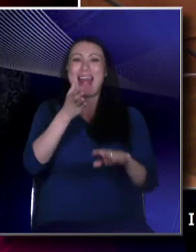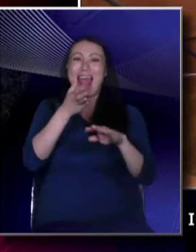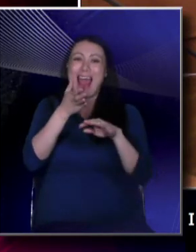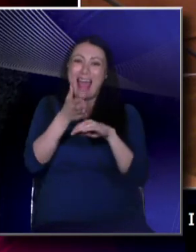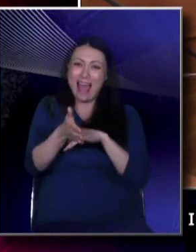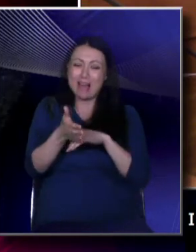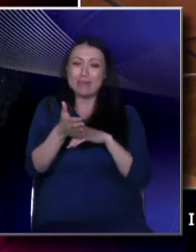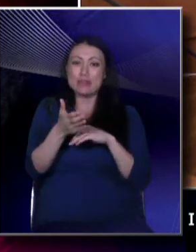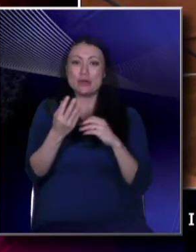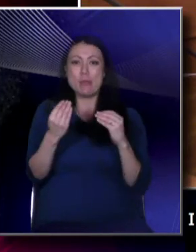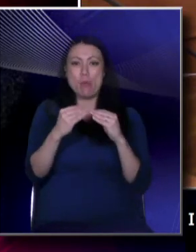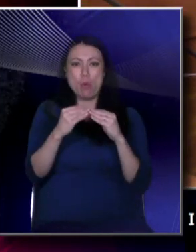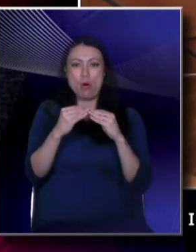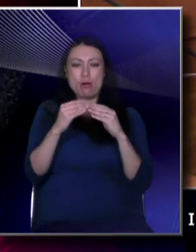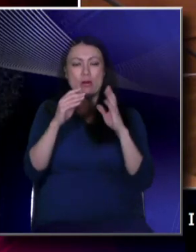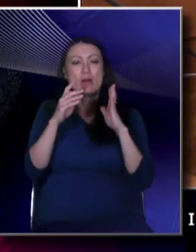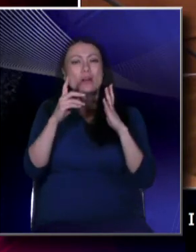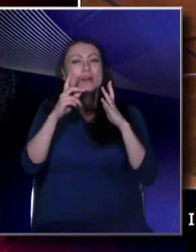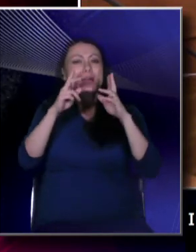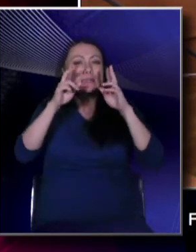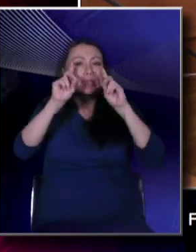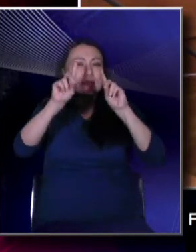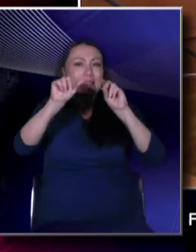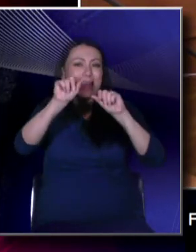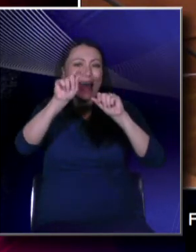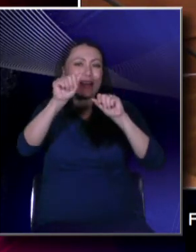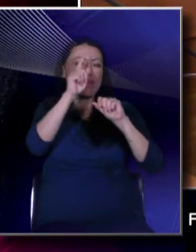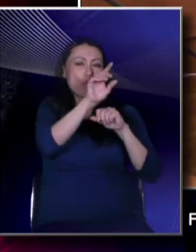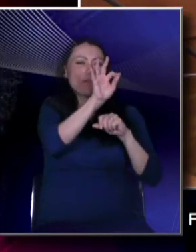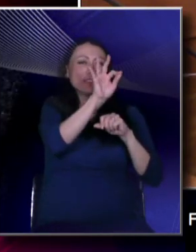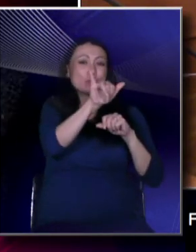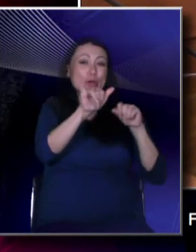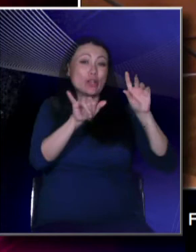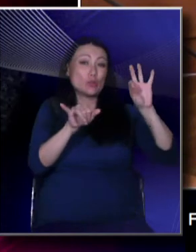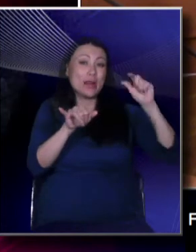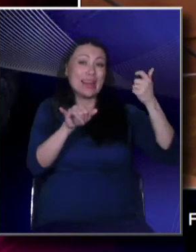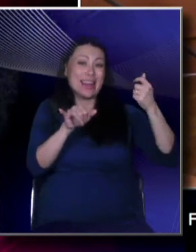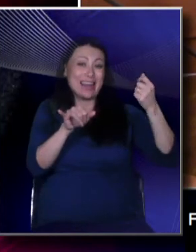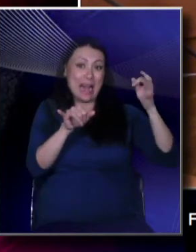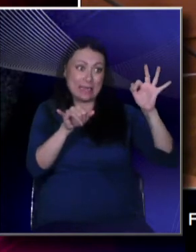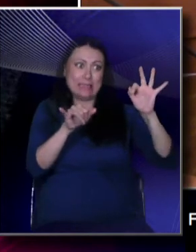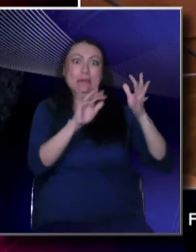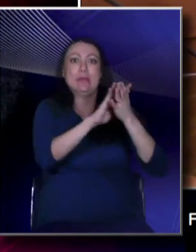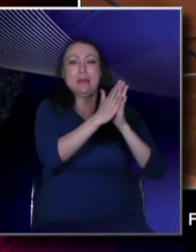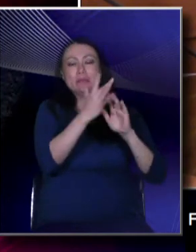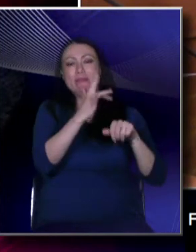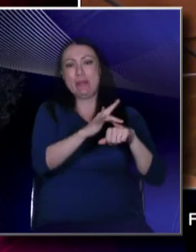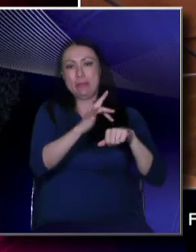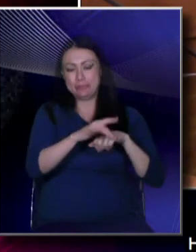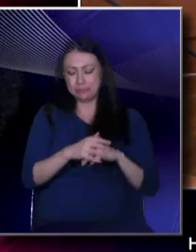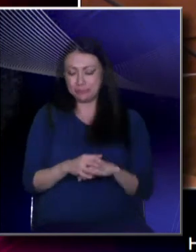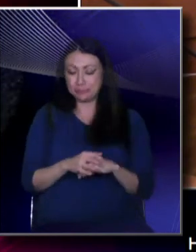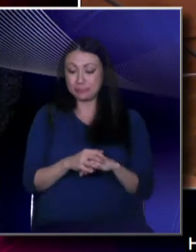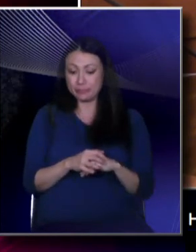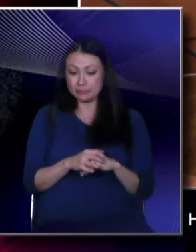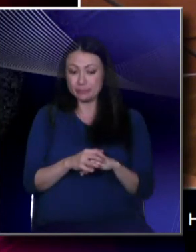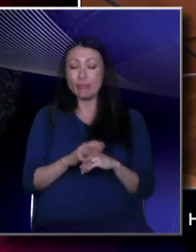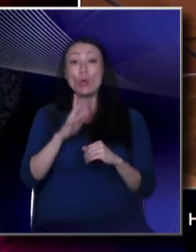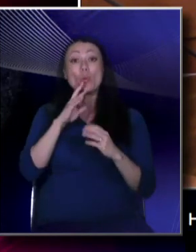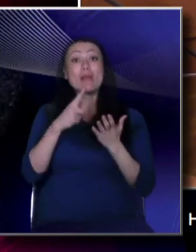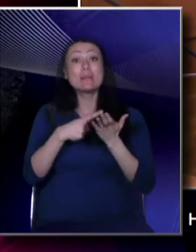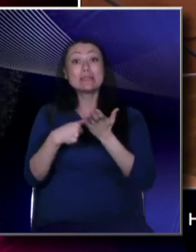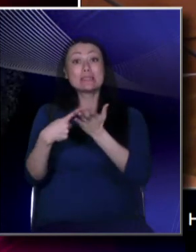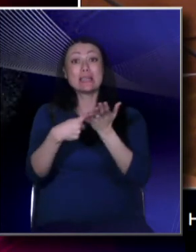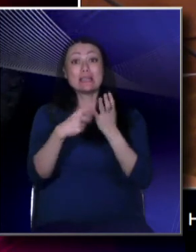additional formula data for the fiscal year 2019 becomes available. Also, as we've been discussing in the meeting